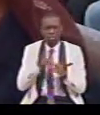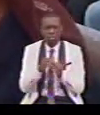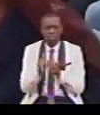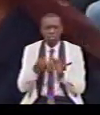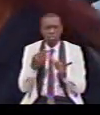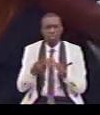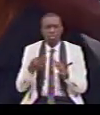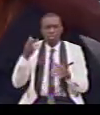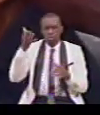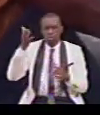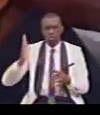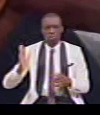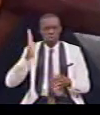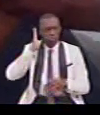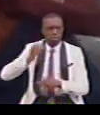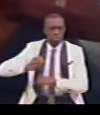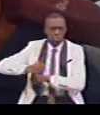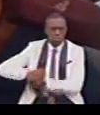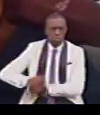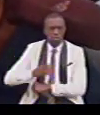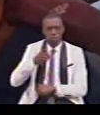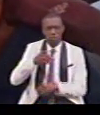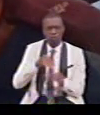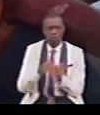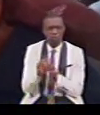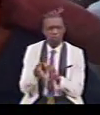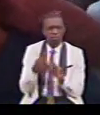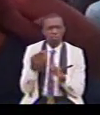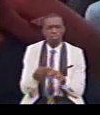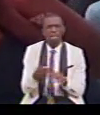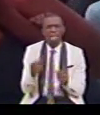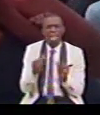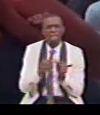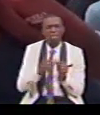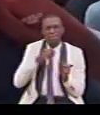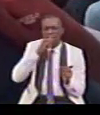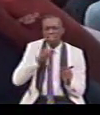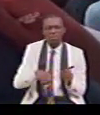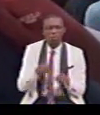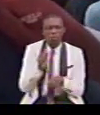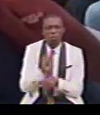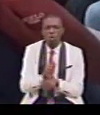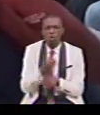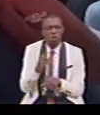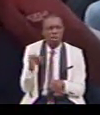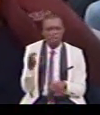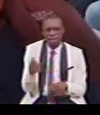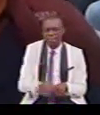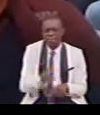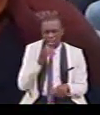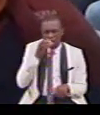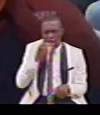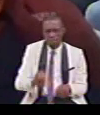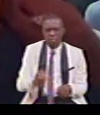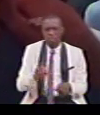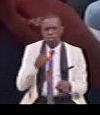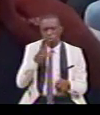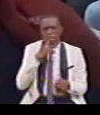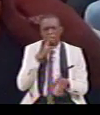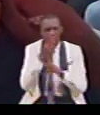protect you. Amen. And the every evil work of any occultism, any power, thank God you are